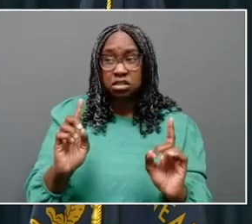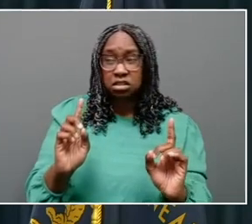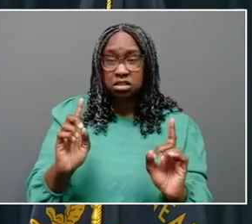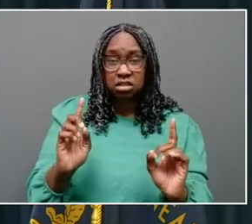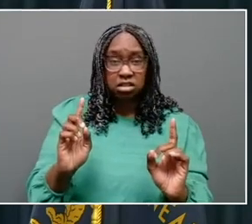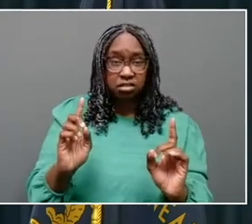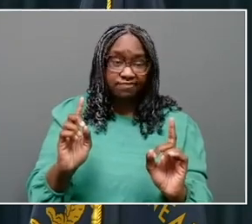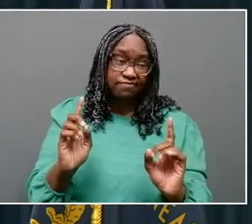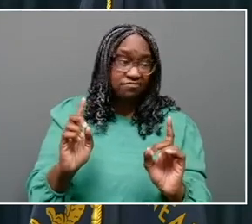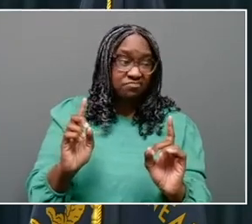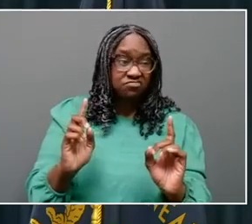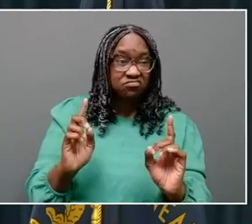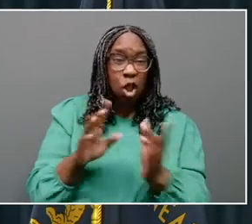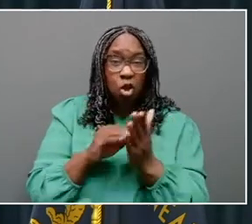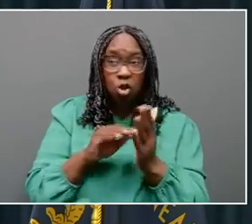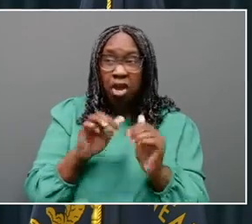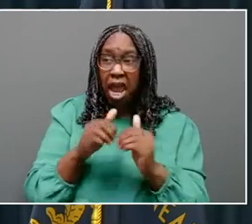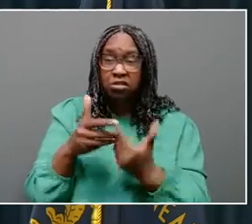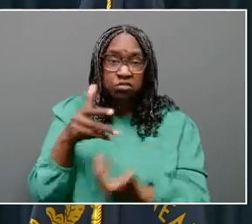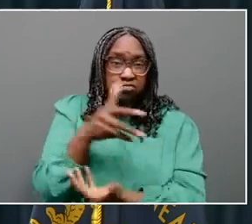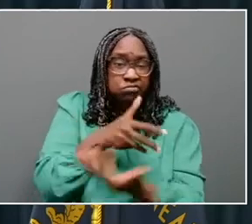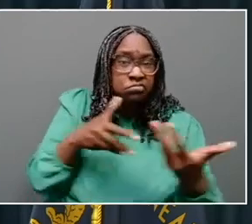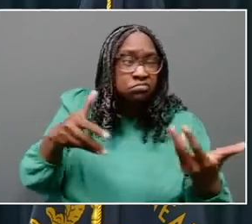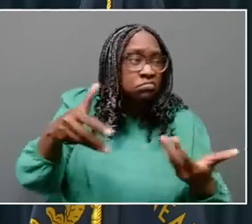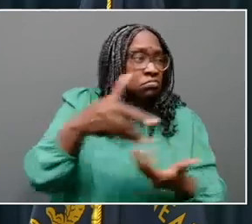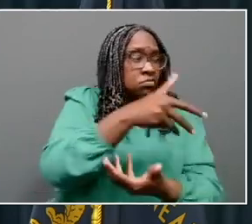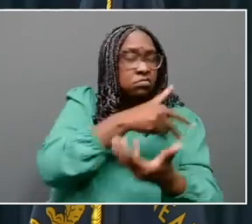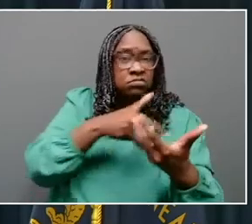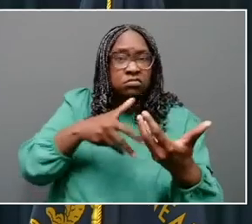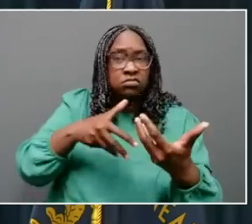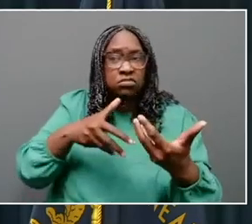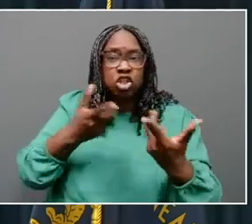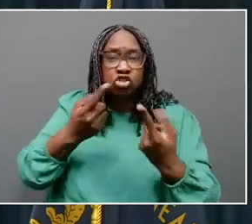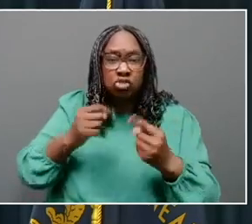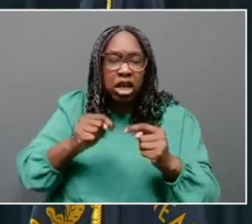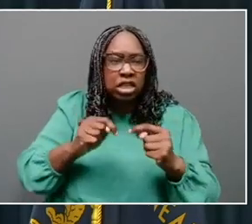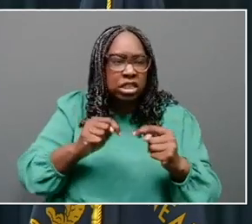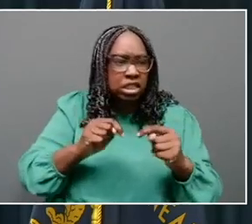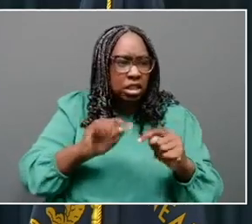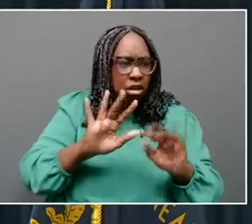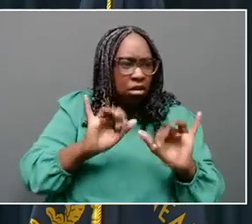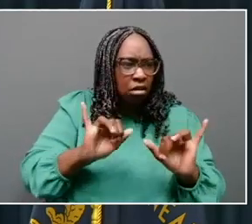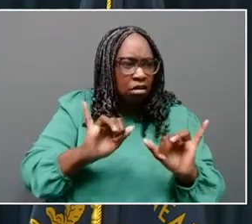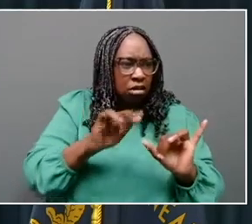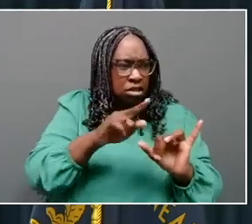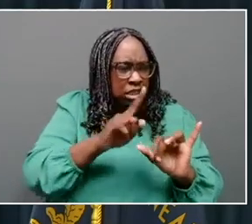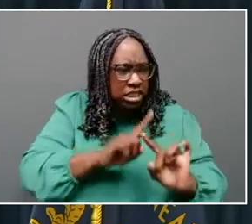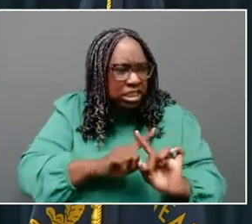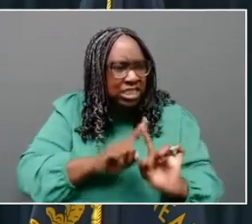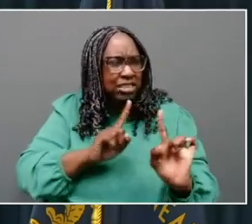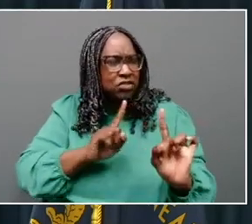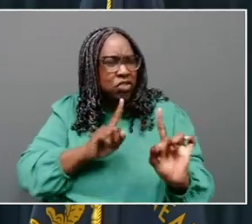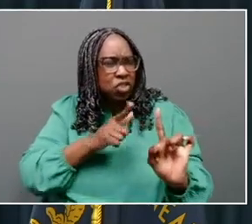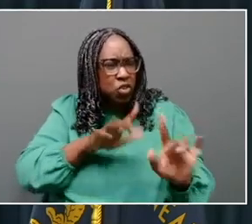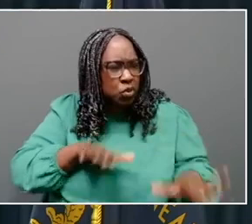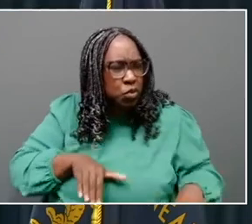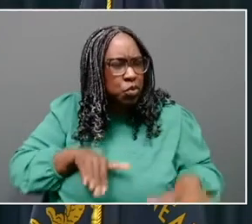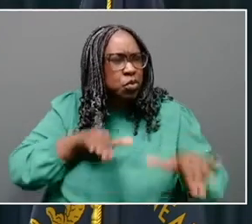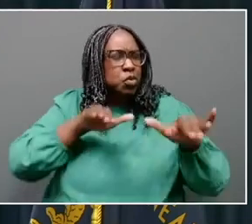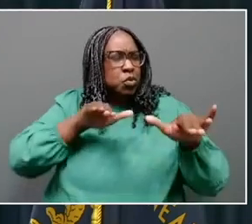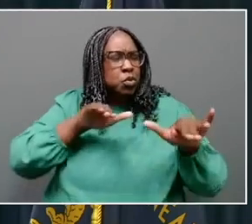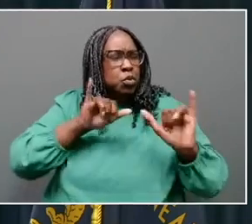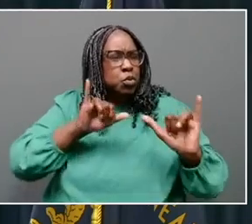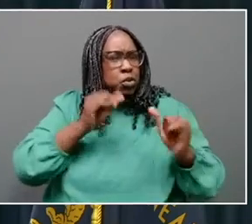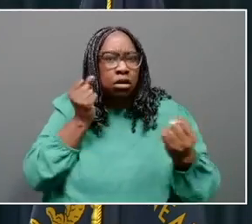being together, trying to learn to understand people that have had different experiences growing up than you have. And